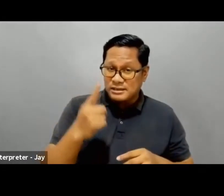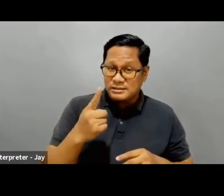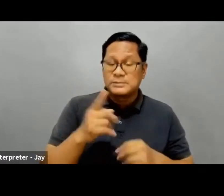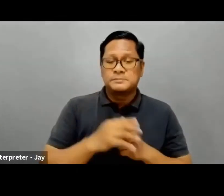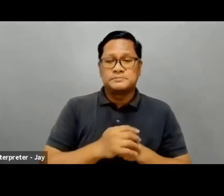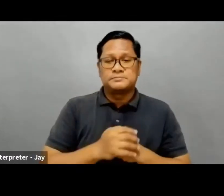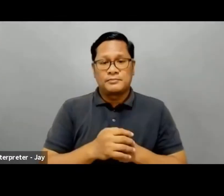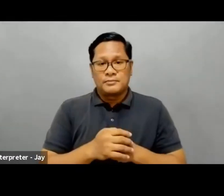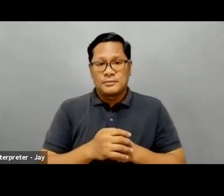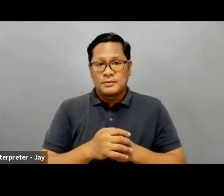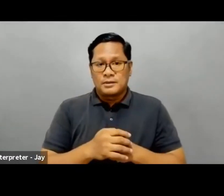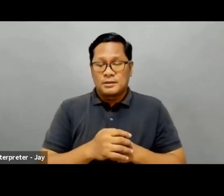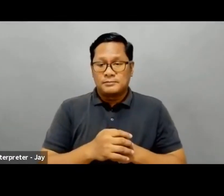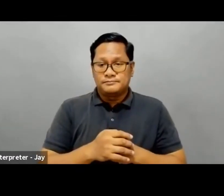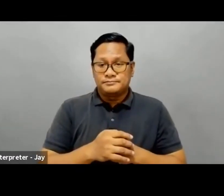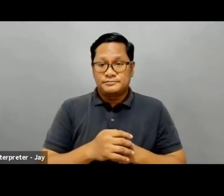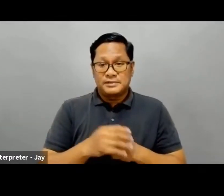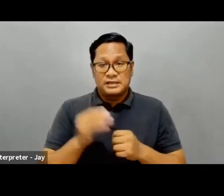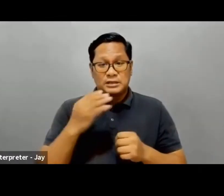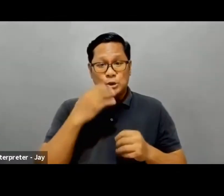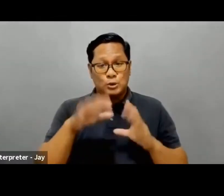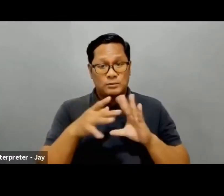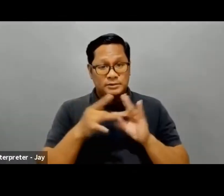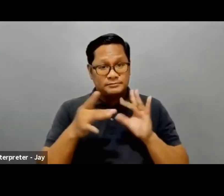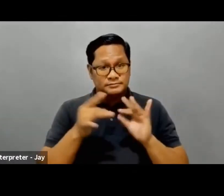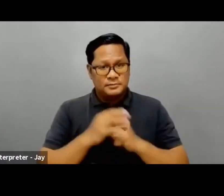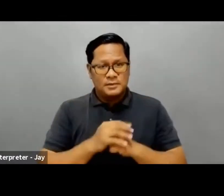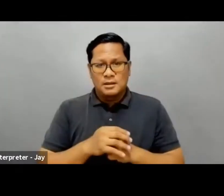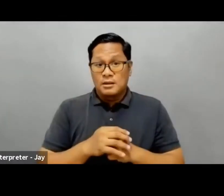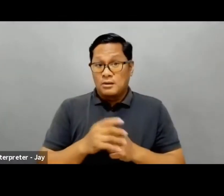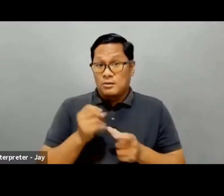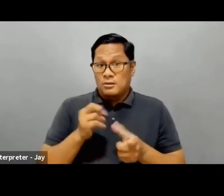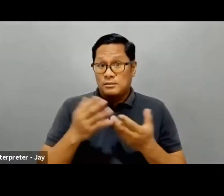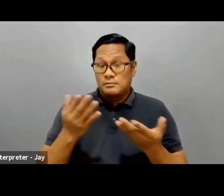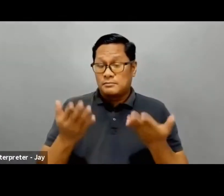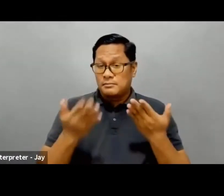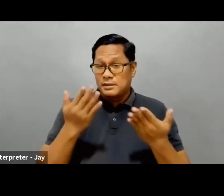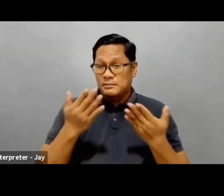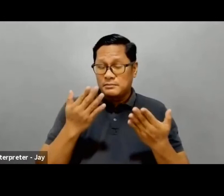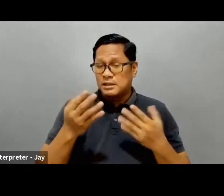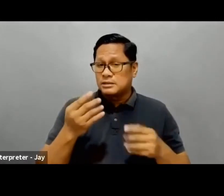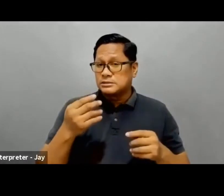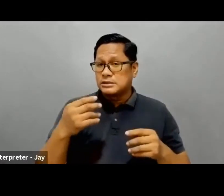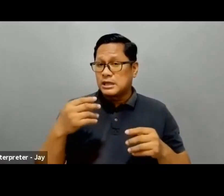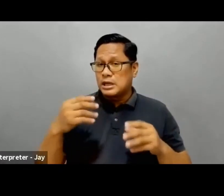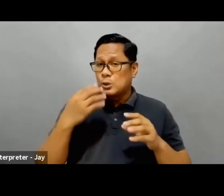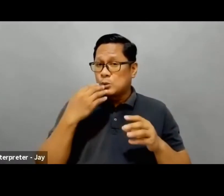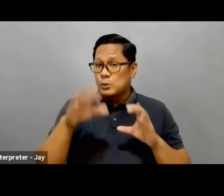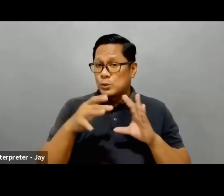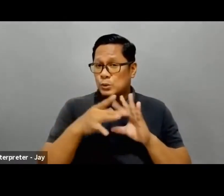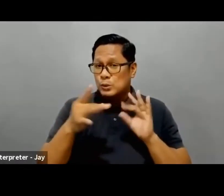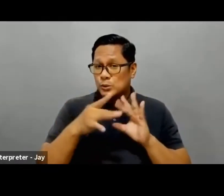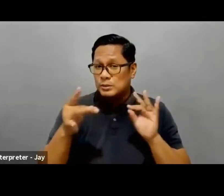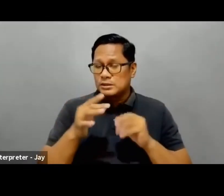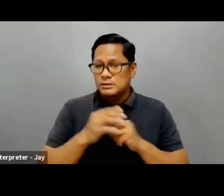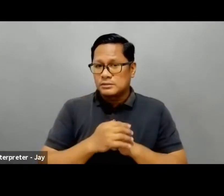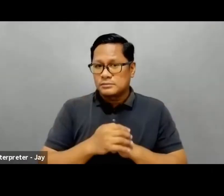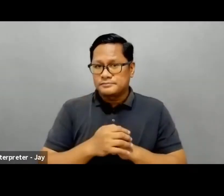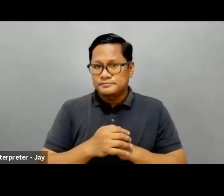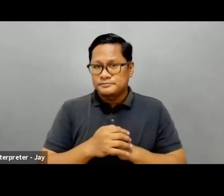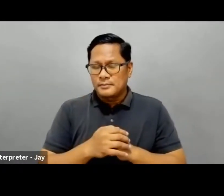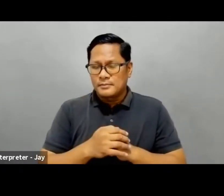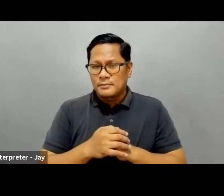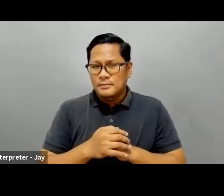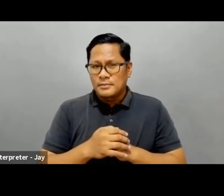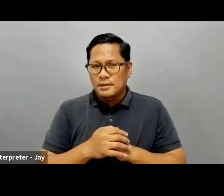So all can comment. No? Yeah, siguro Mike, if I may comment there. Actually, kasi